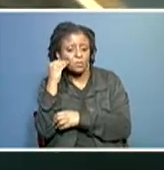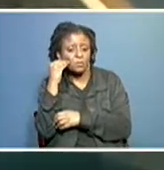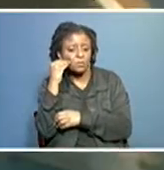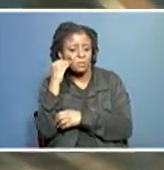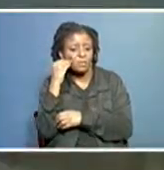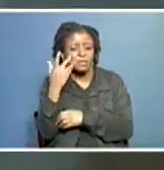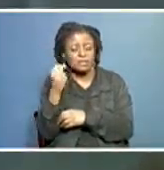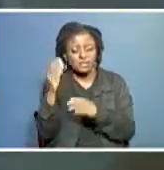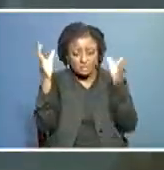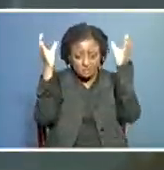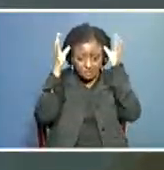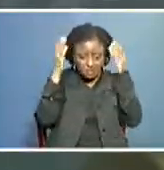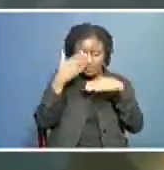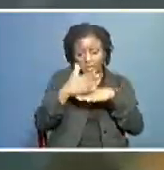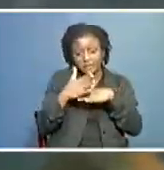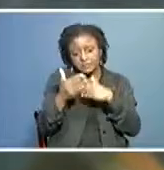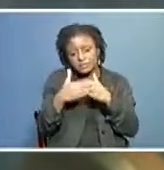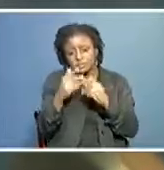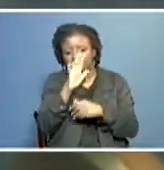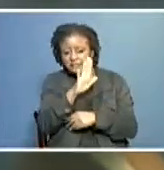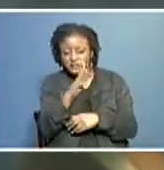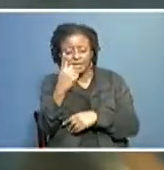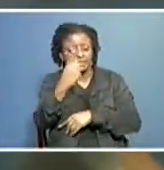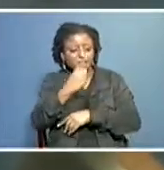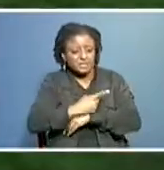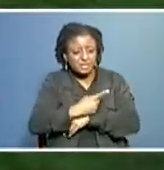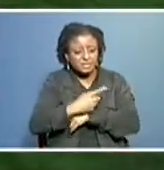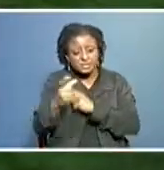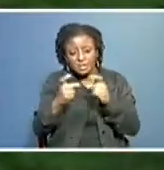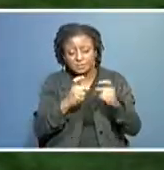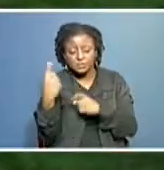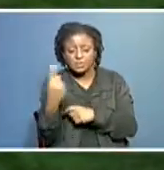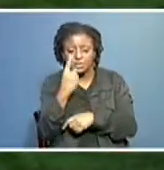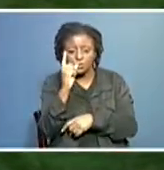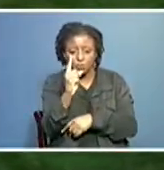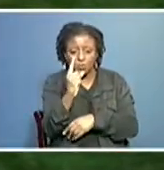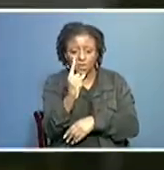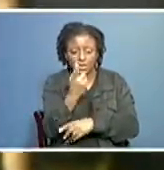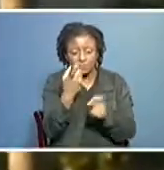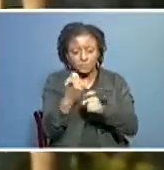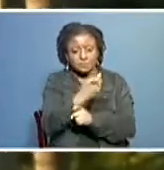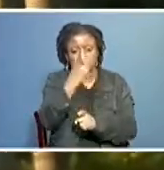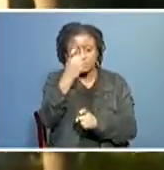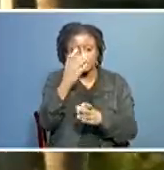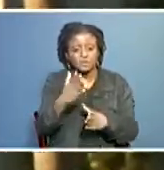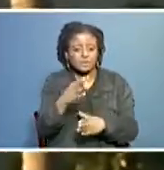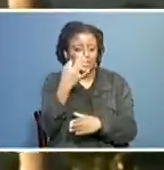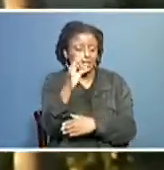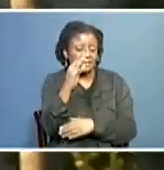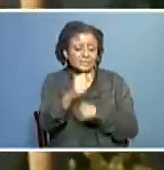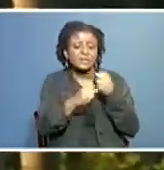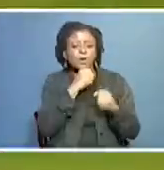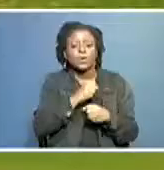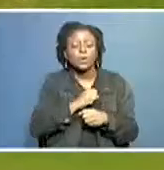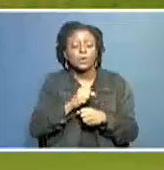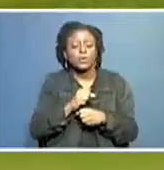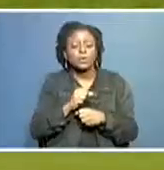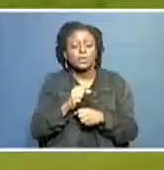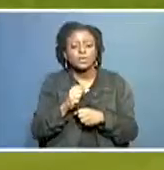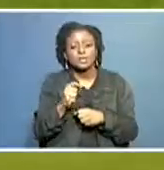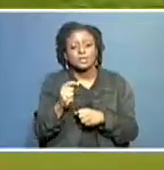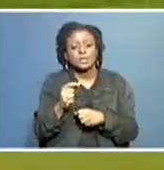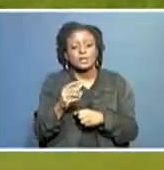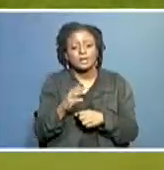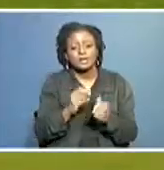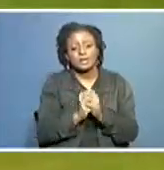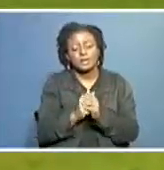but after nearly 5 days of competition, only one would come out on top. That would be 19-year-old golf phenom Akshay